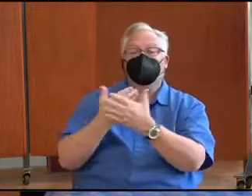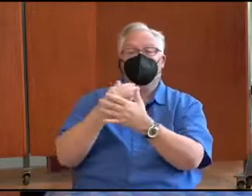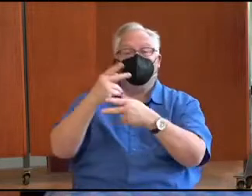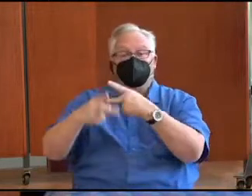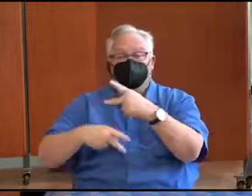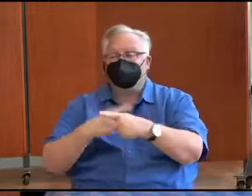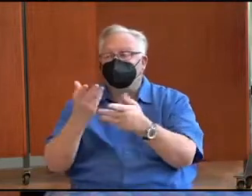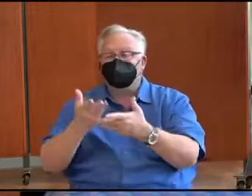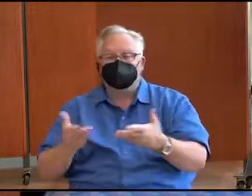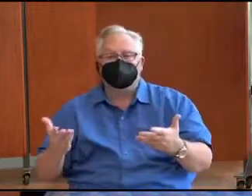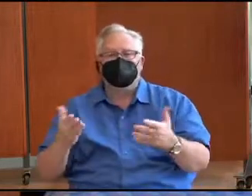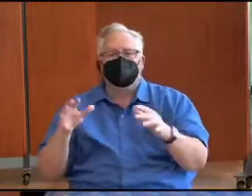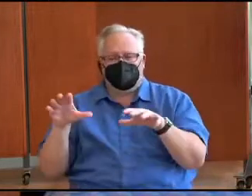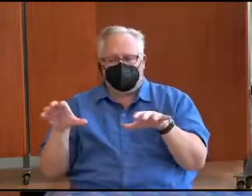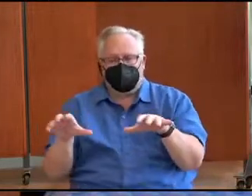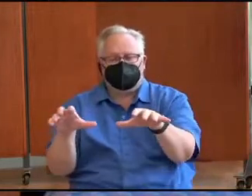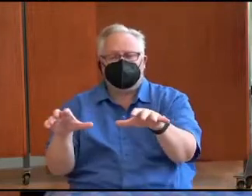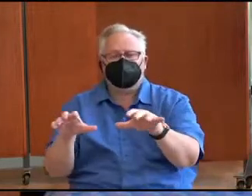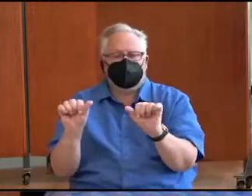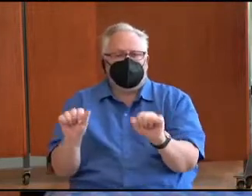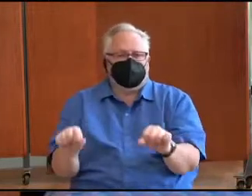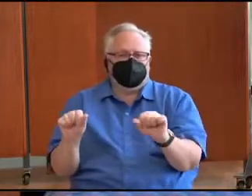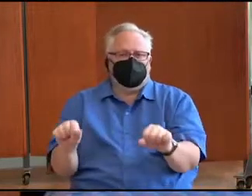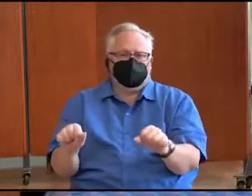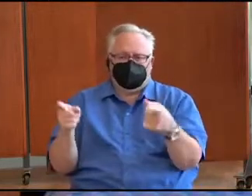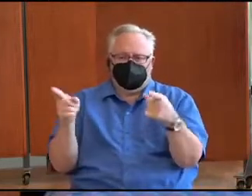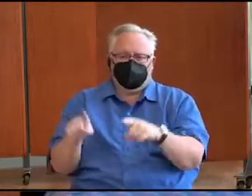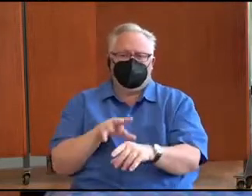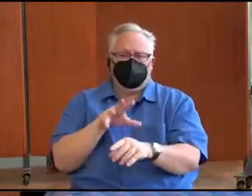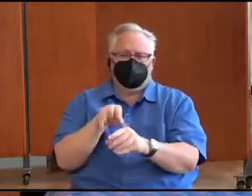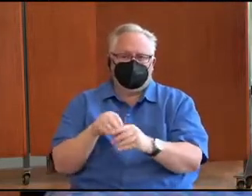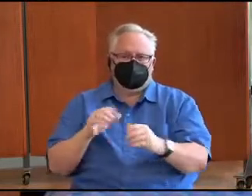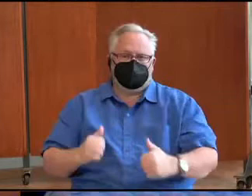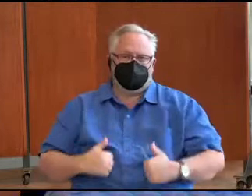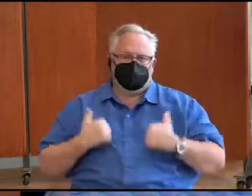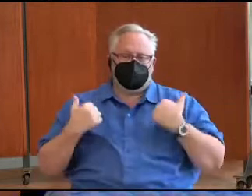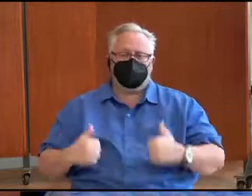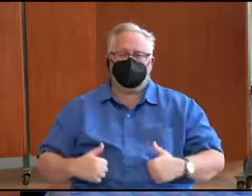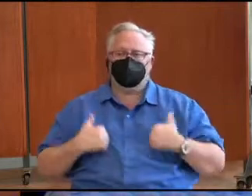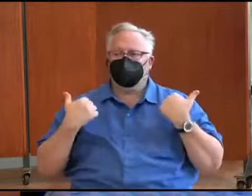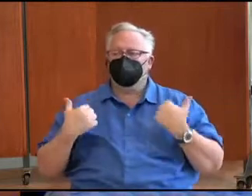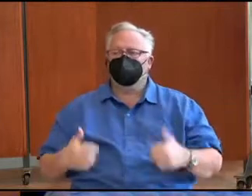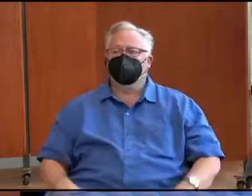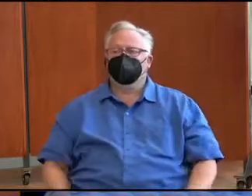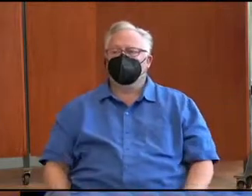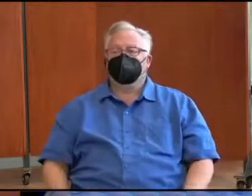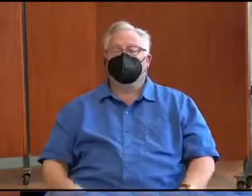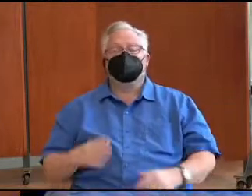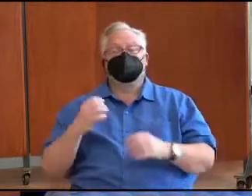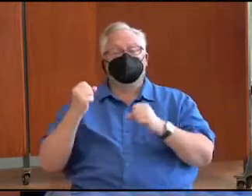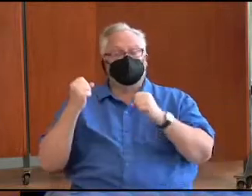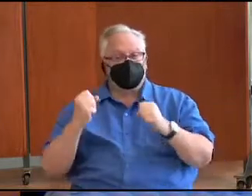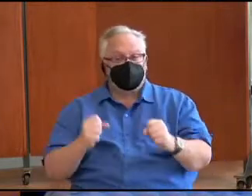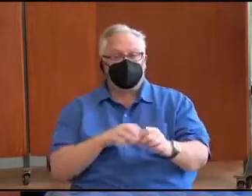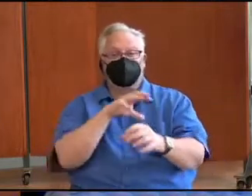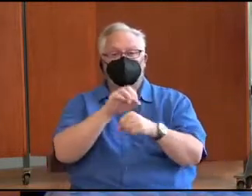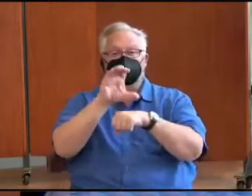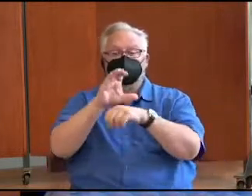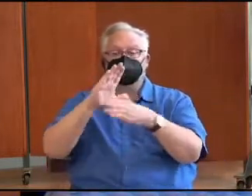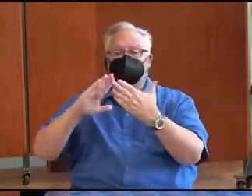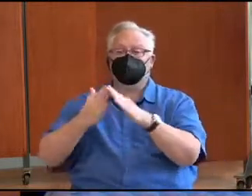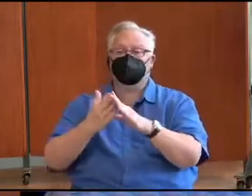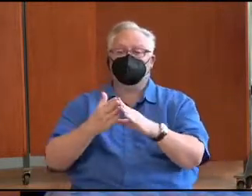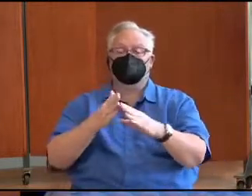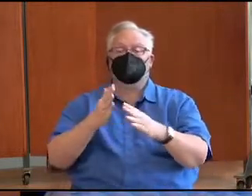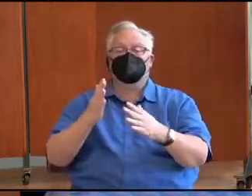new possibilities in our lives. And this is so alive in our congregations. The pandemic